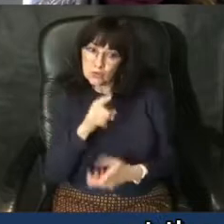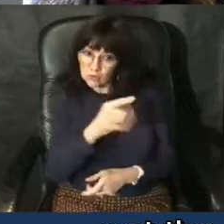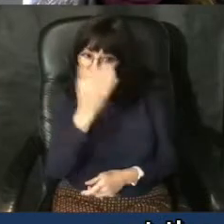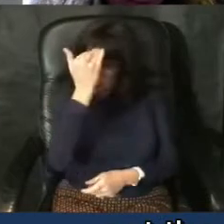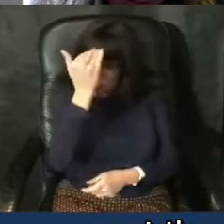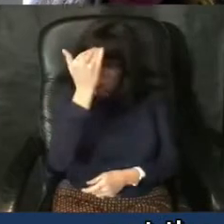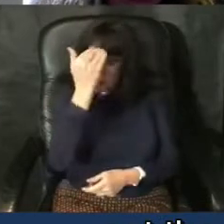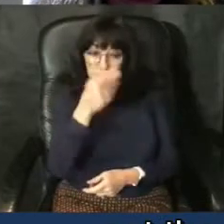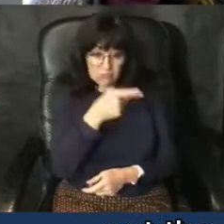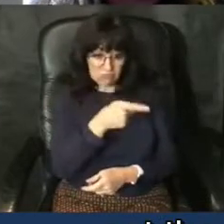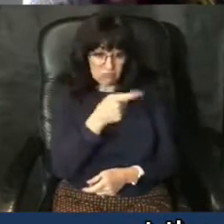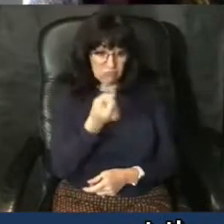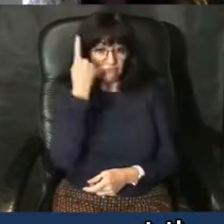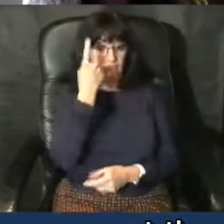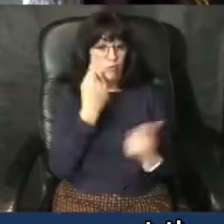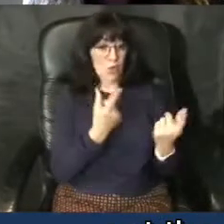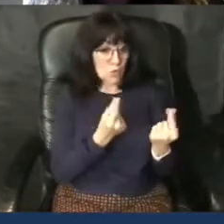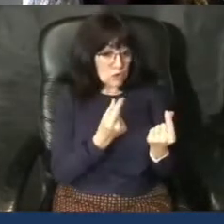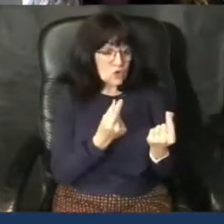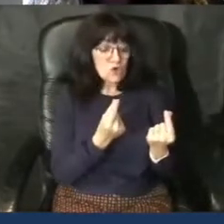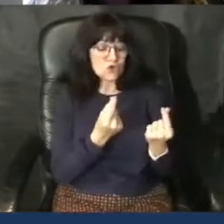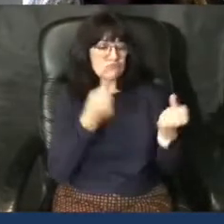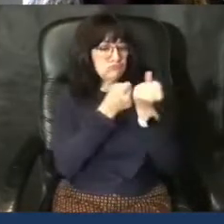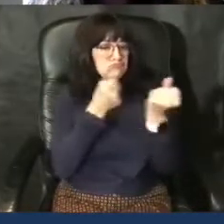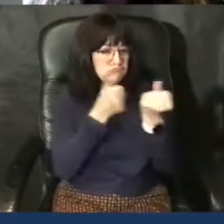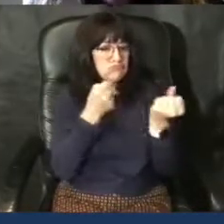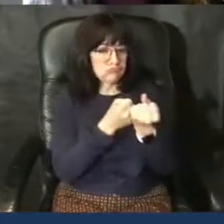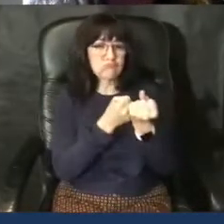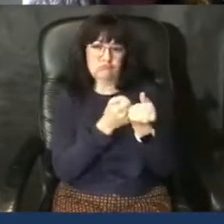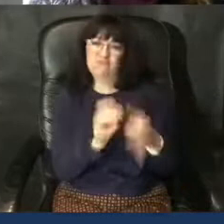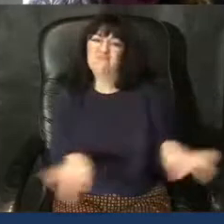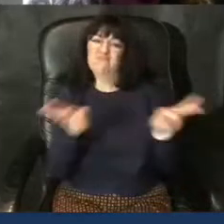the support that they needed. But thank you, Tiffany. Great question.